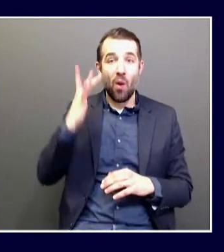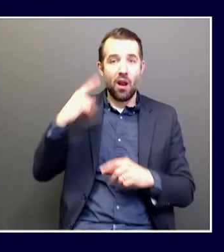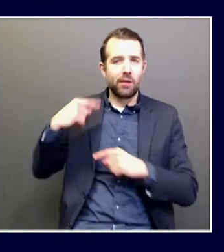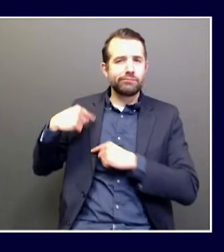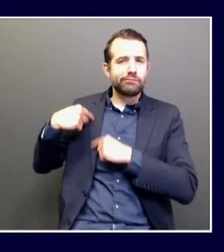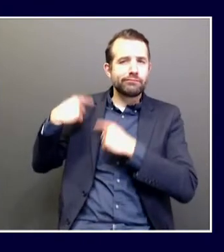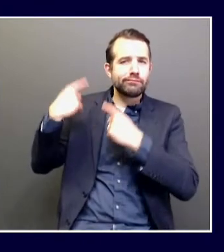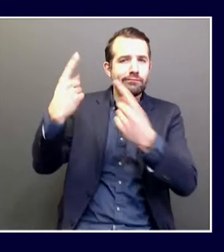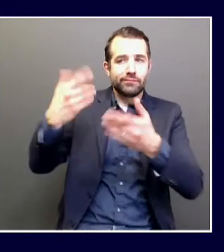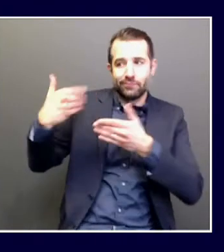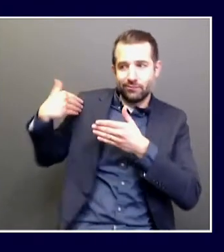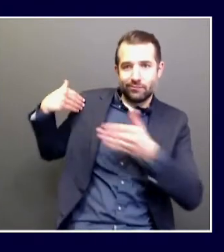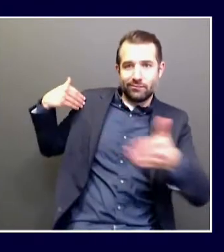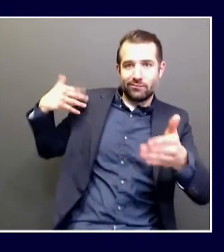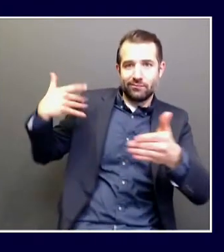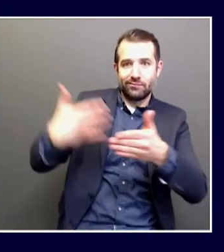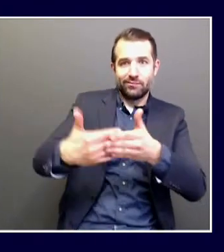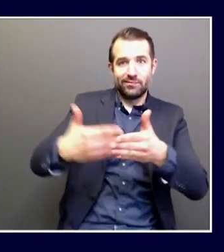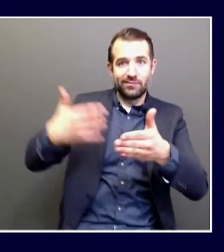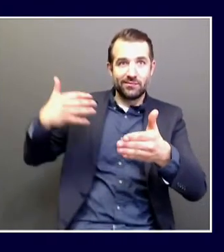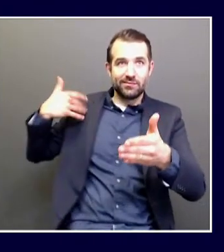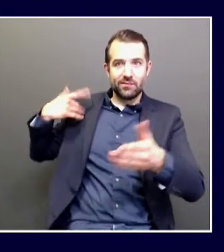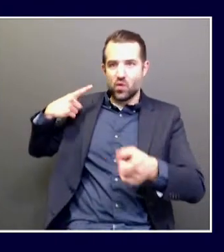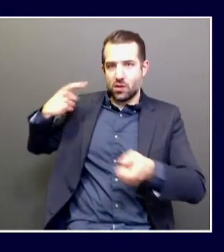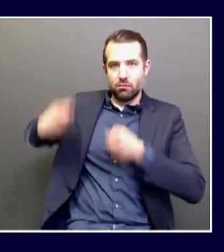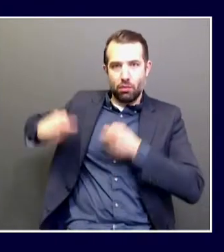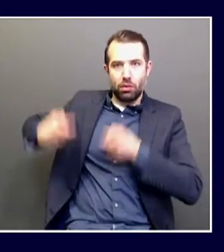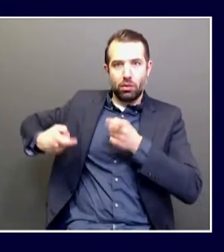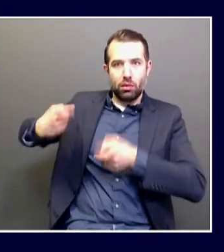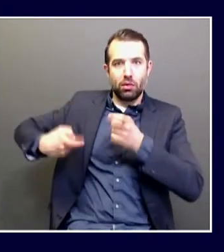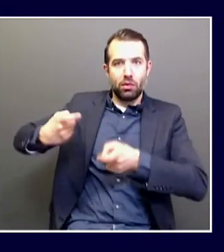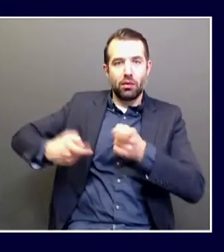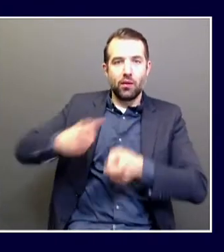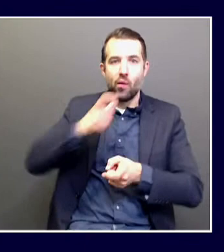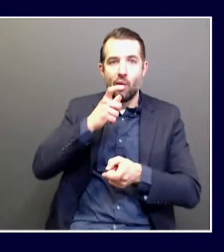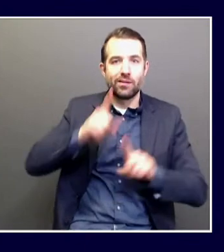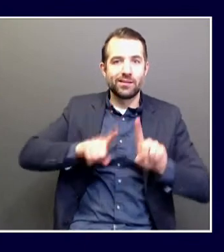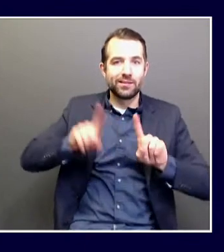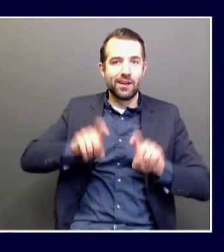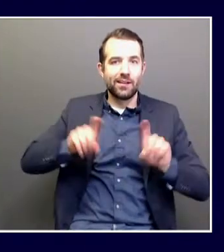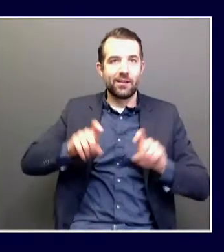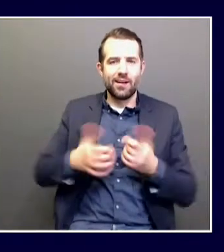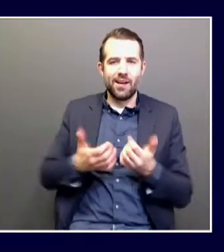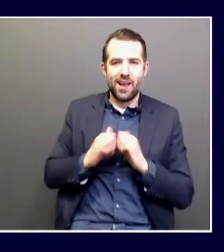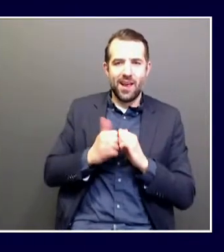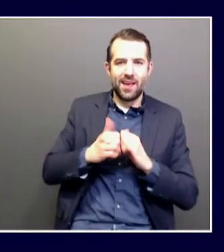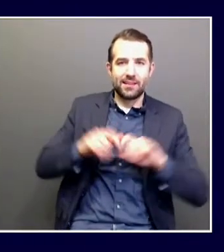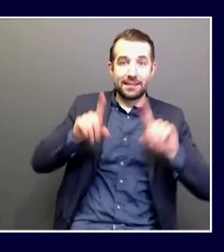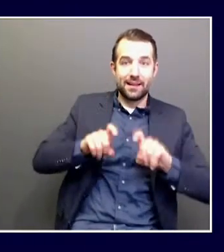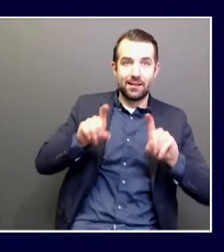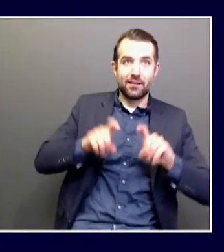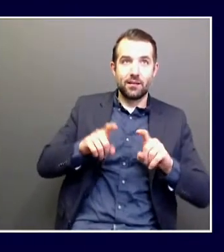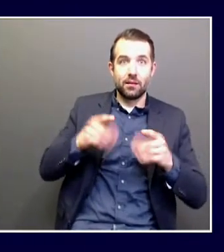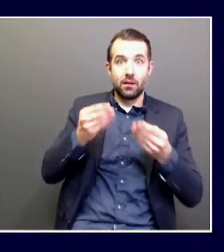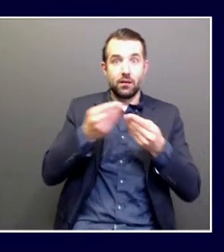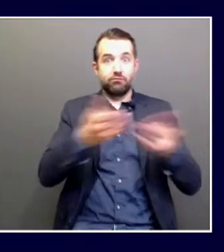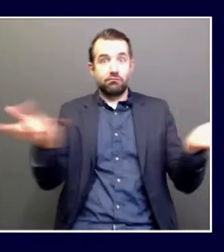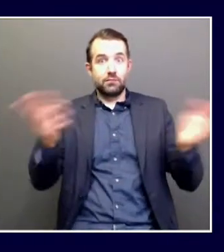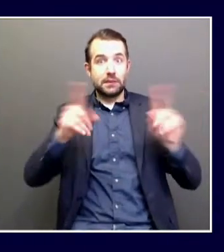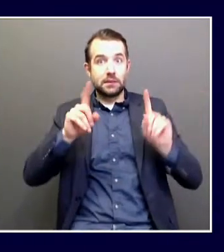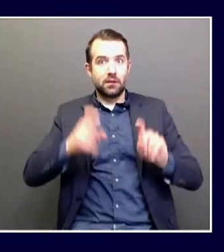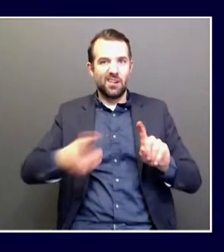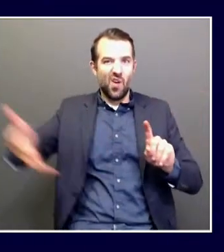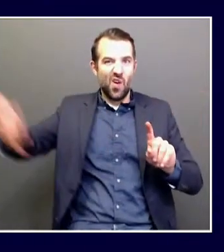who's getting tested has changed. The way in which testing is metered out has changed. As you well know from covering the pandemic,